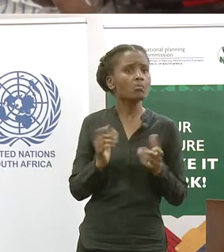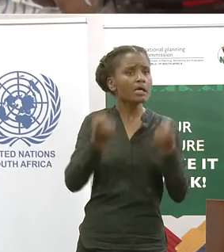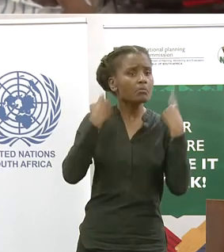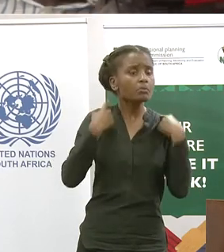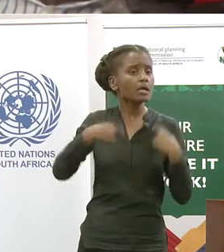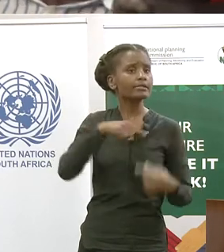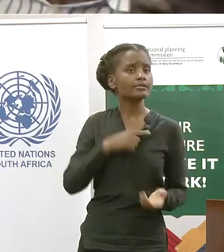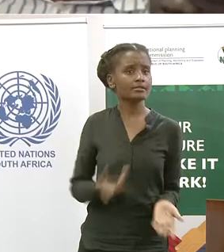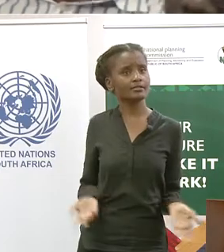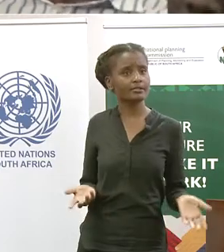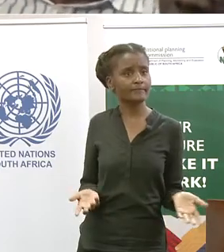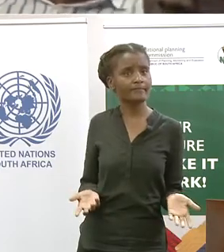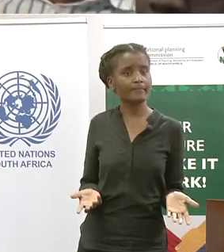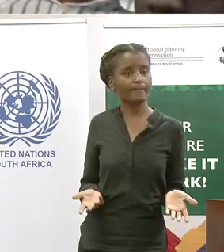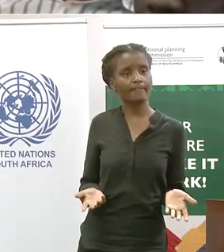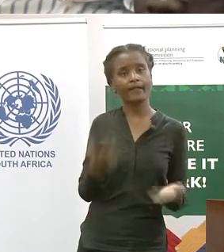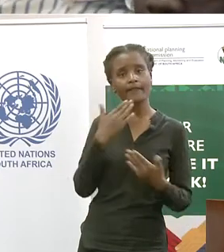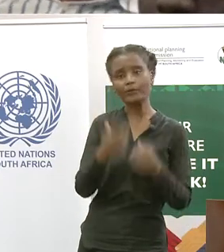much. Thank you.